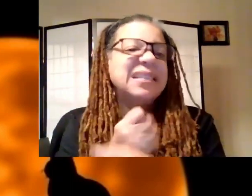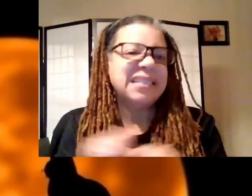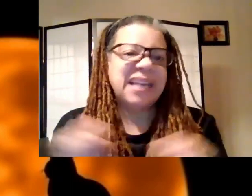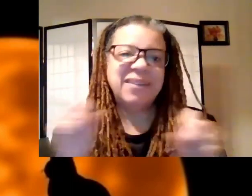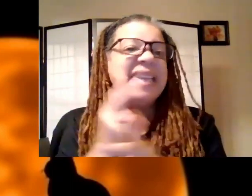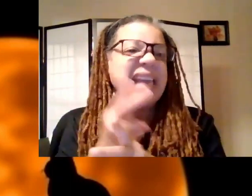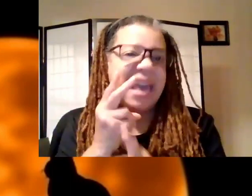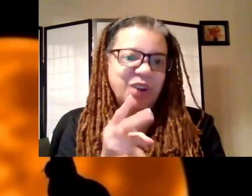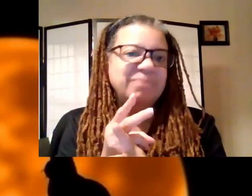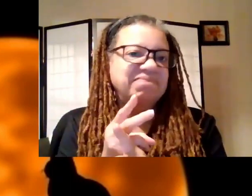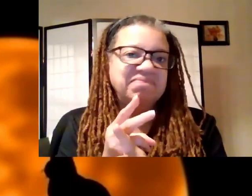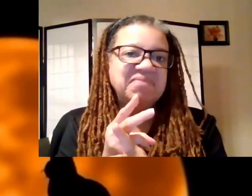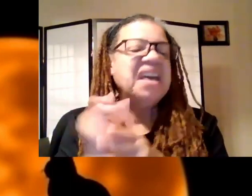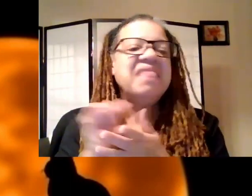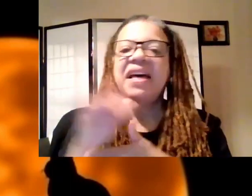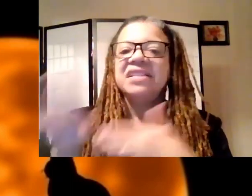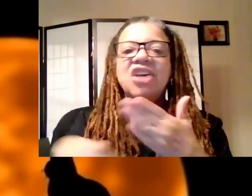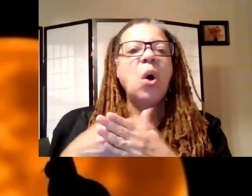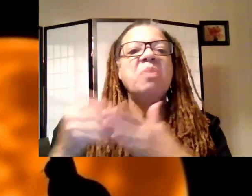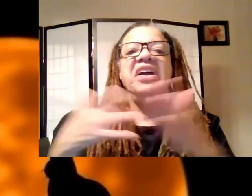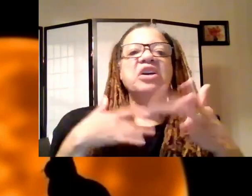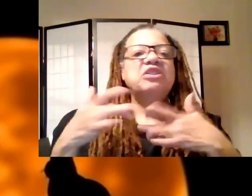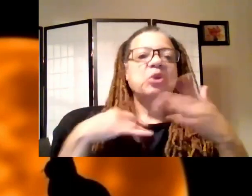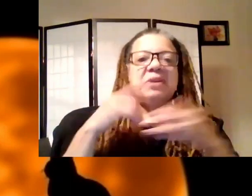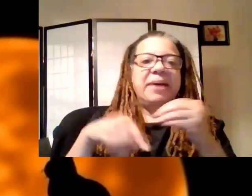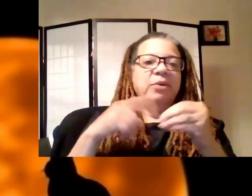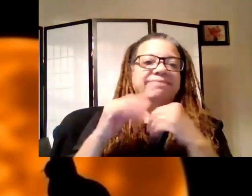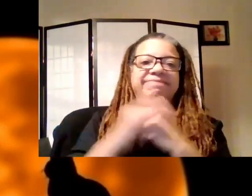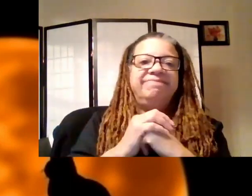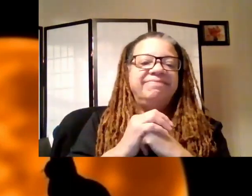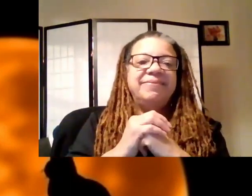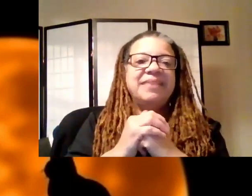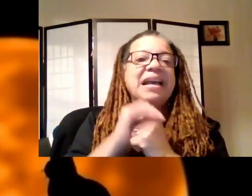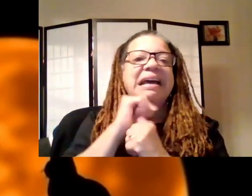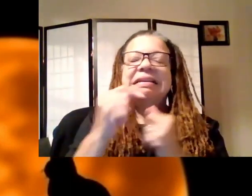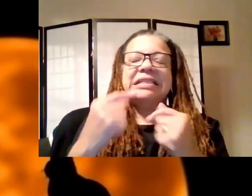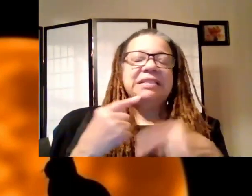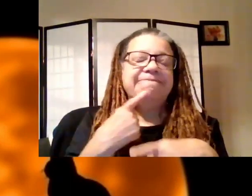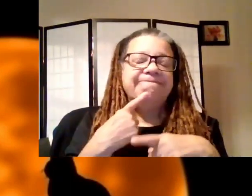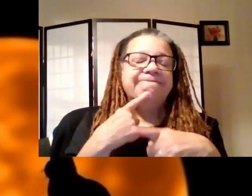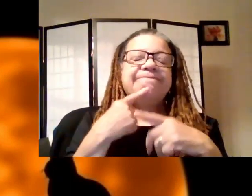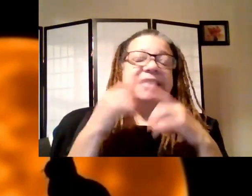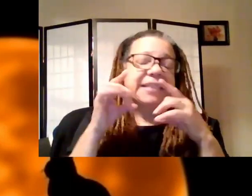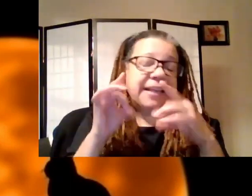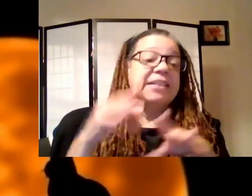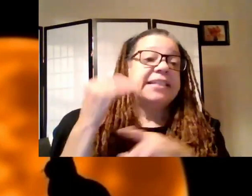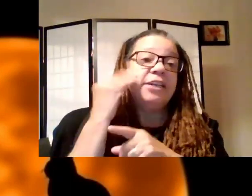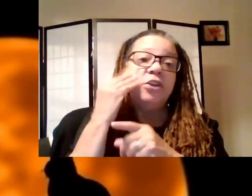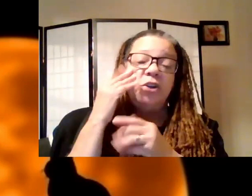that's all that they seem to care about lately. And it's pretty devastating to know that